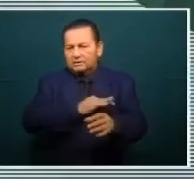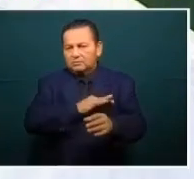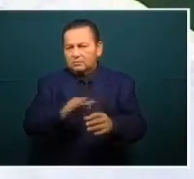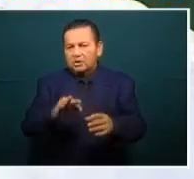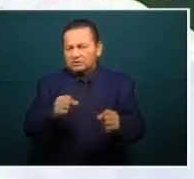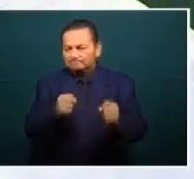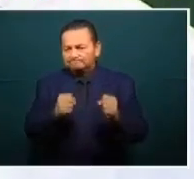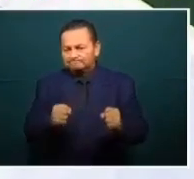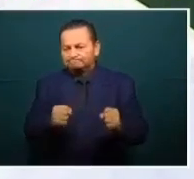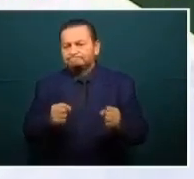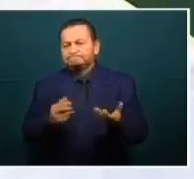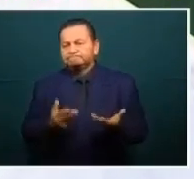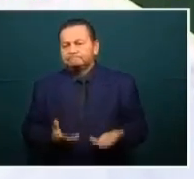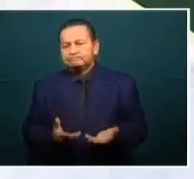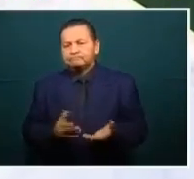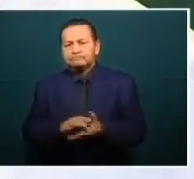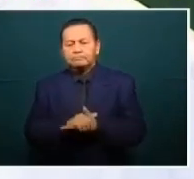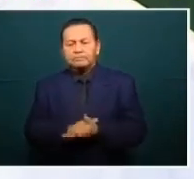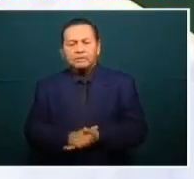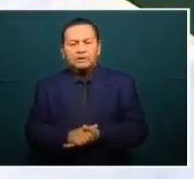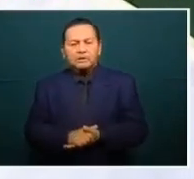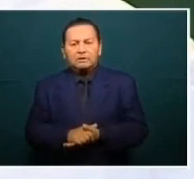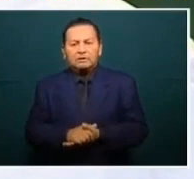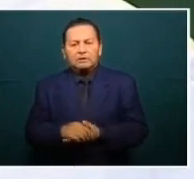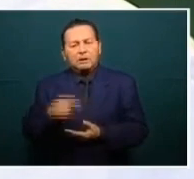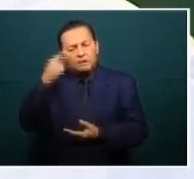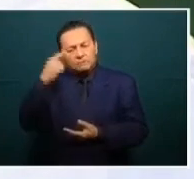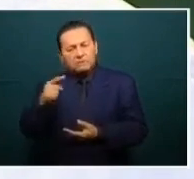it's going to be growing all the time more